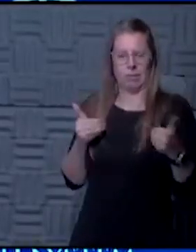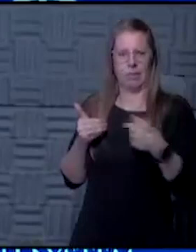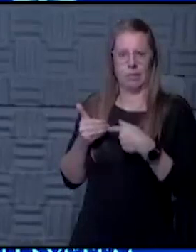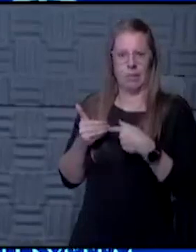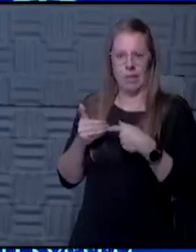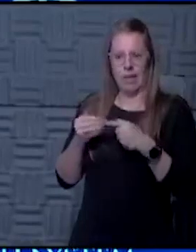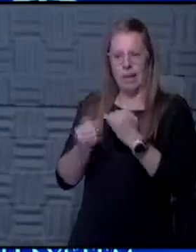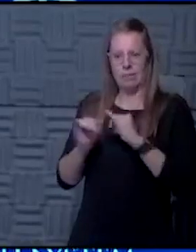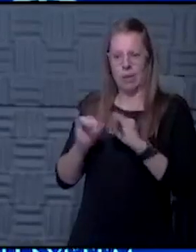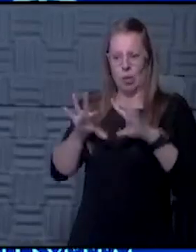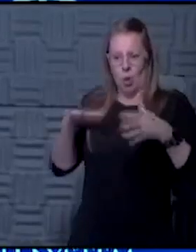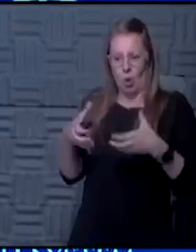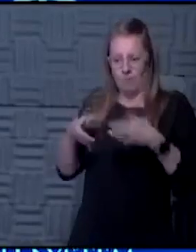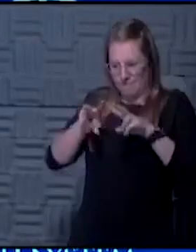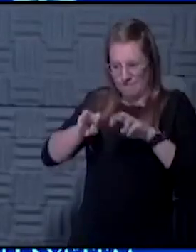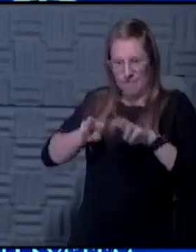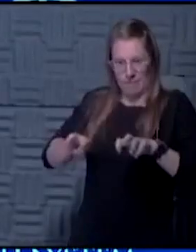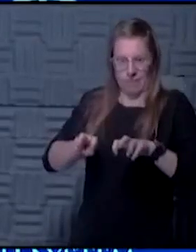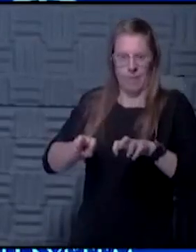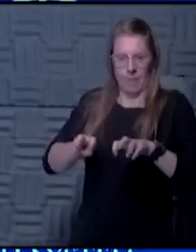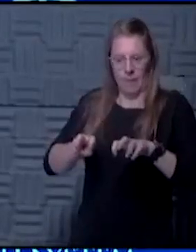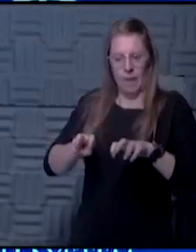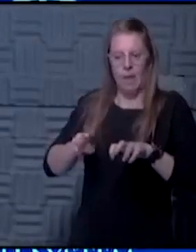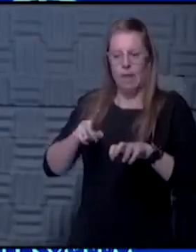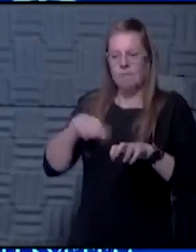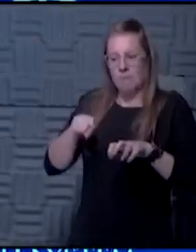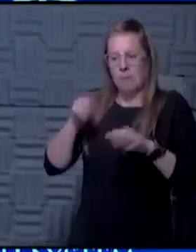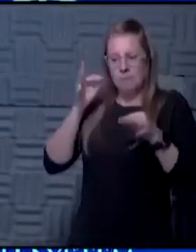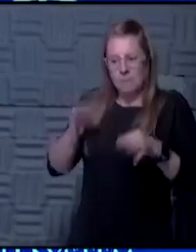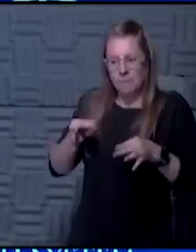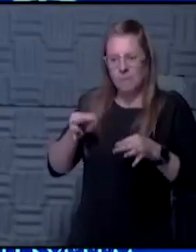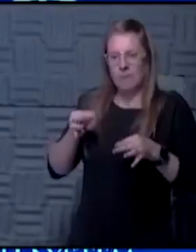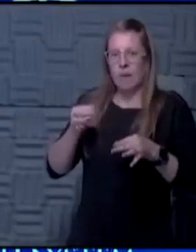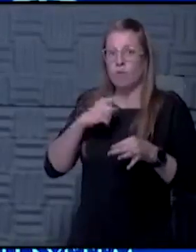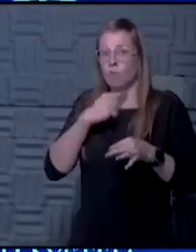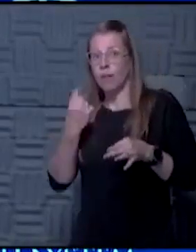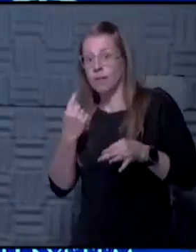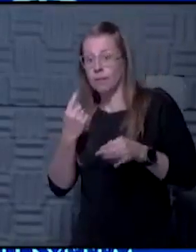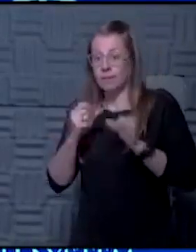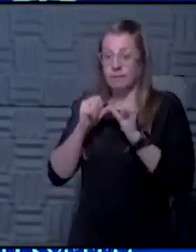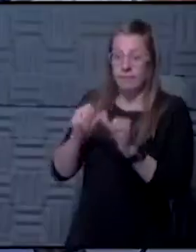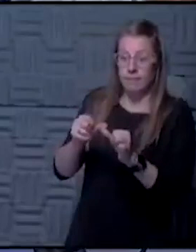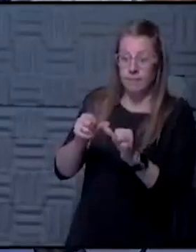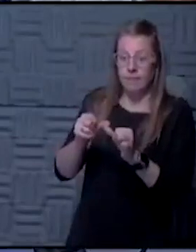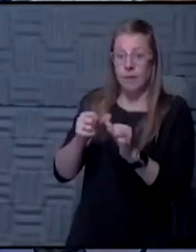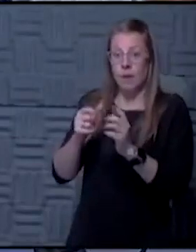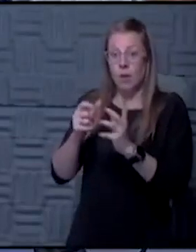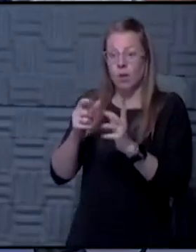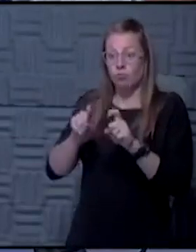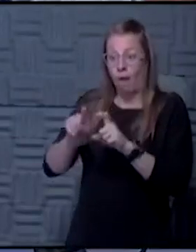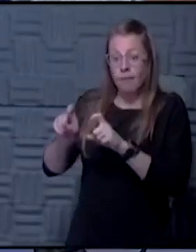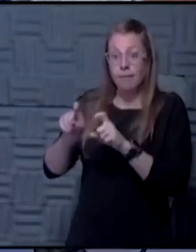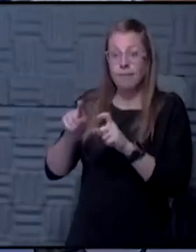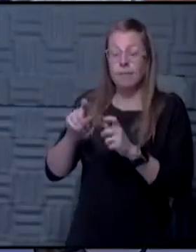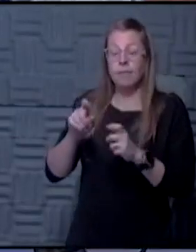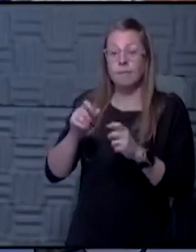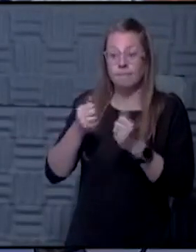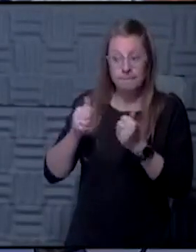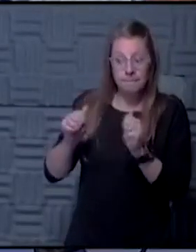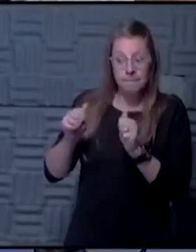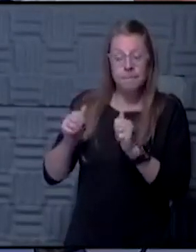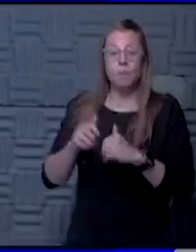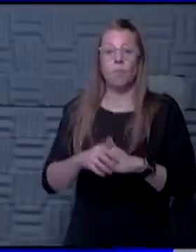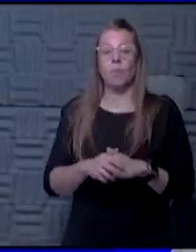group that looks at these events and determines whether or not they think it's a risk to continue the trial. Yeah, and I think this speaks to